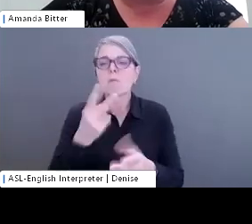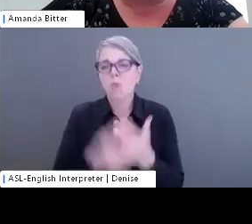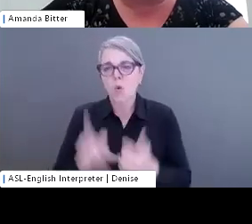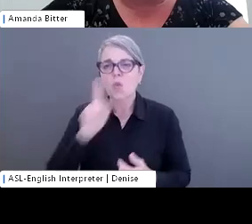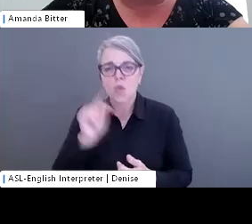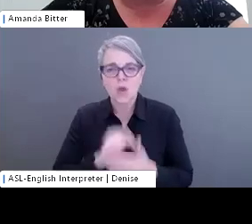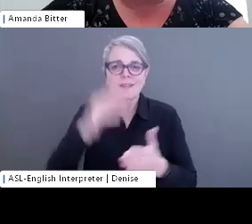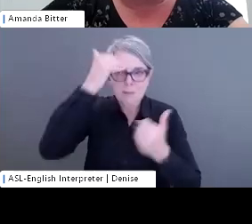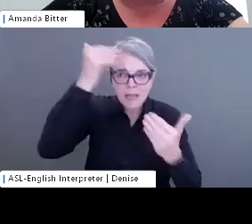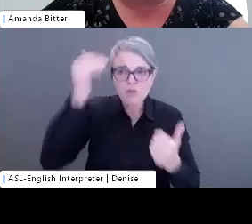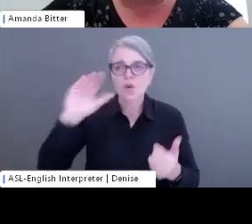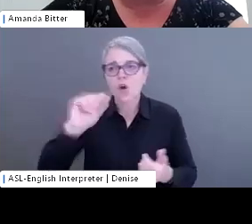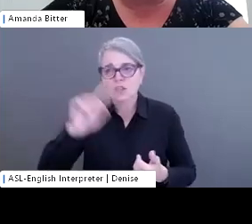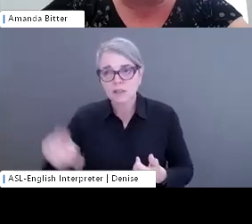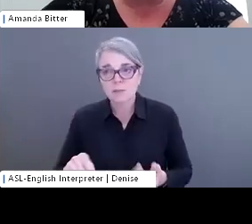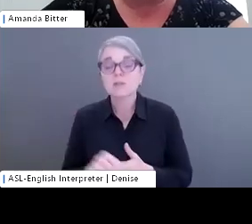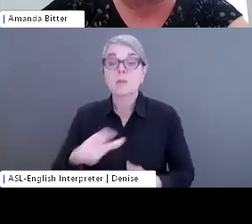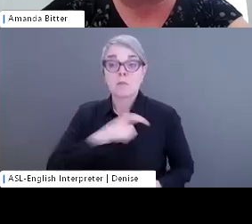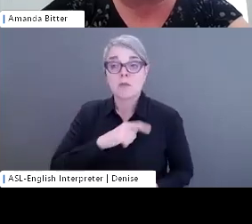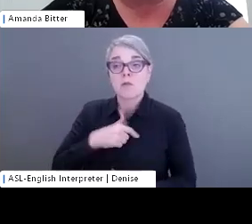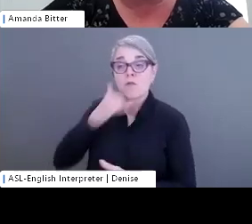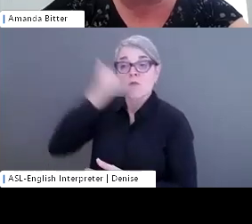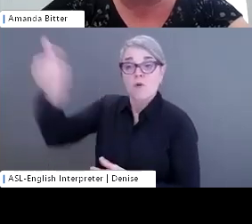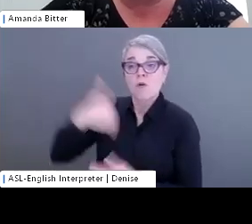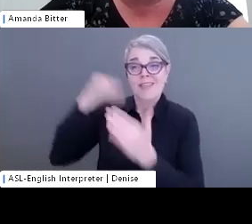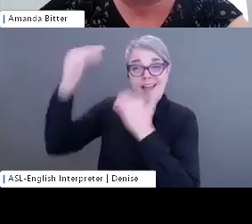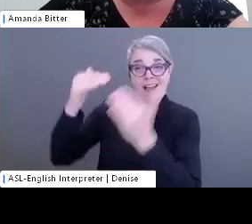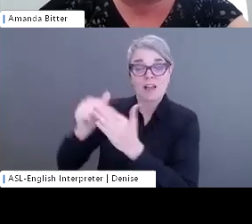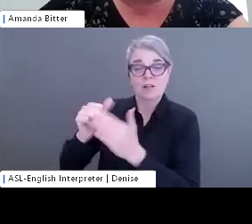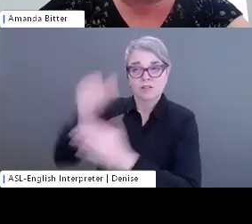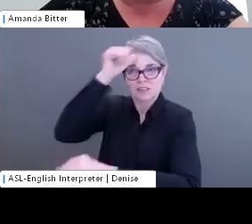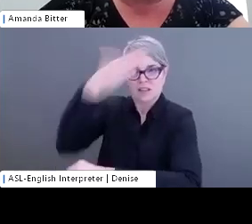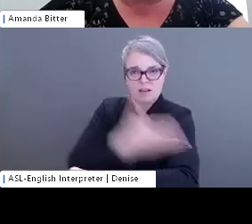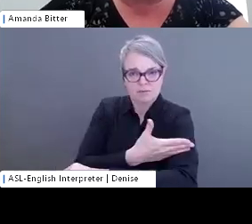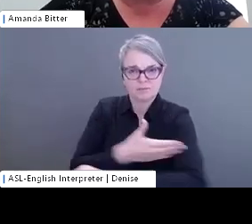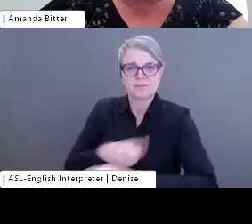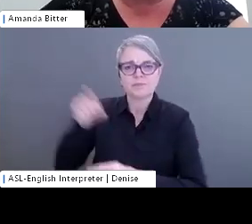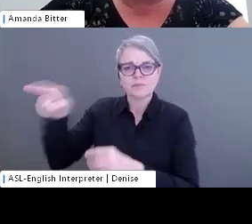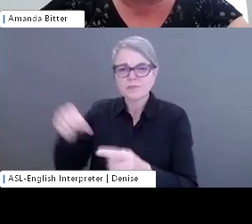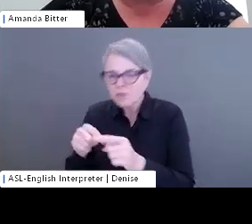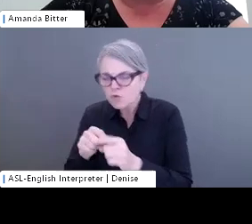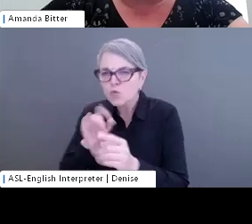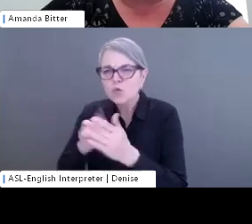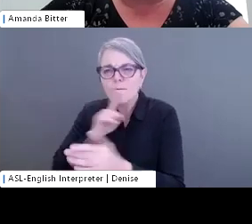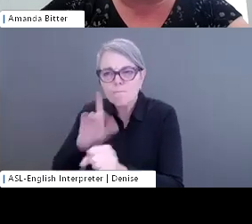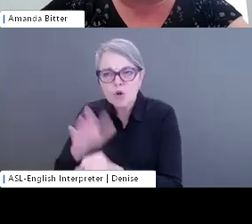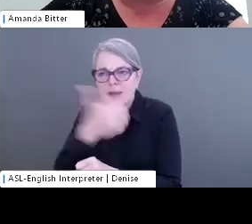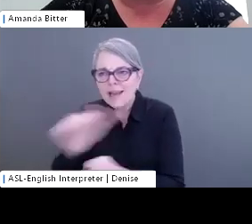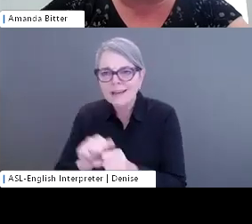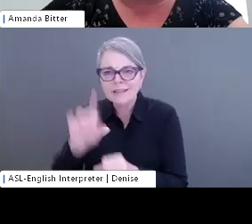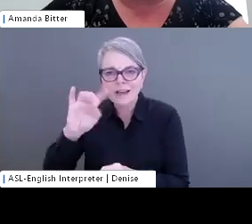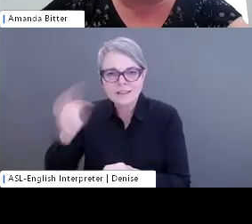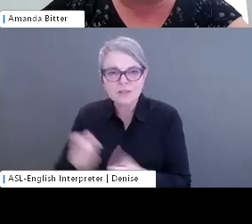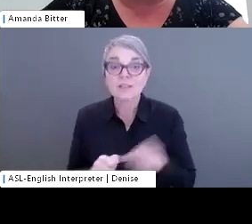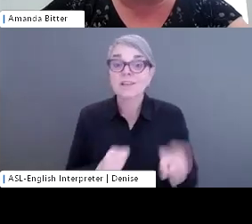adult son to inquire as to any diagnoses, which is the right thing to do. In 2022, Rita reported someone stole her